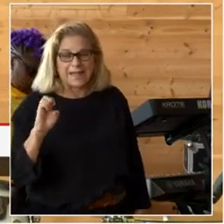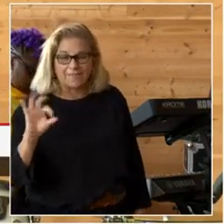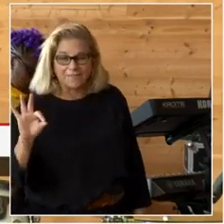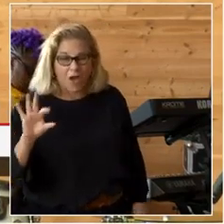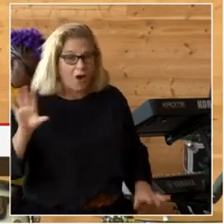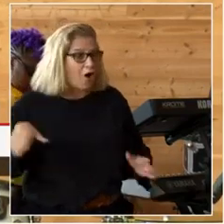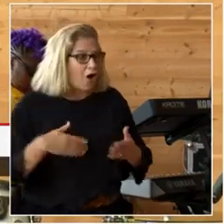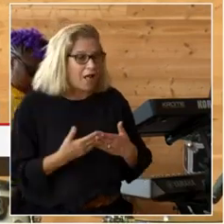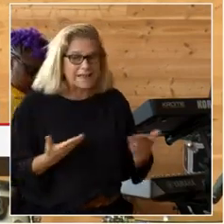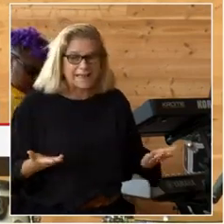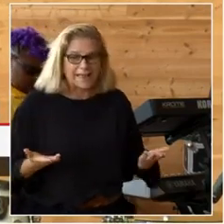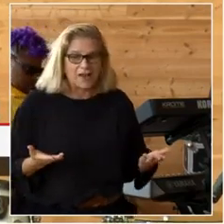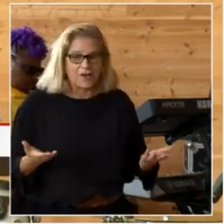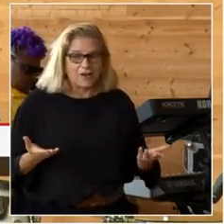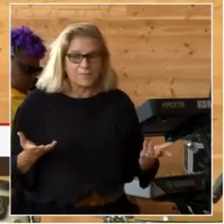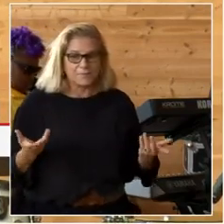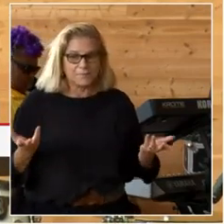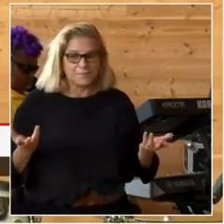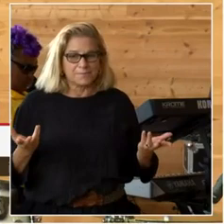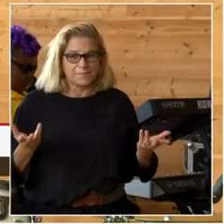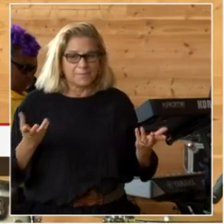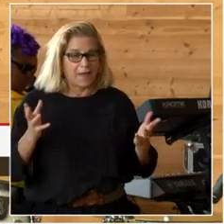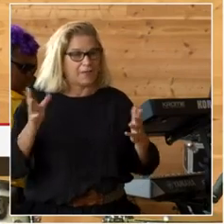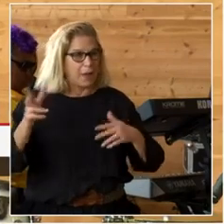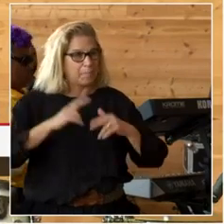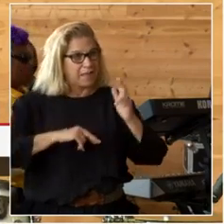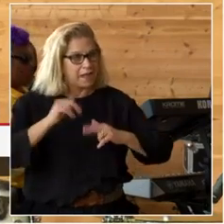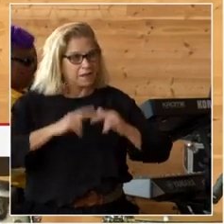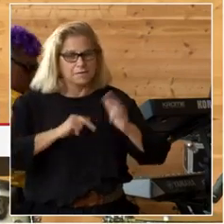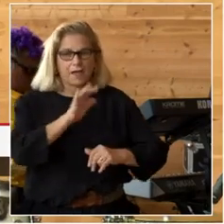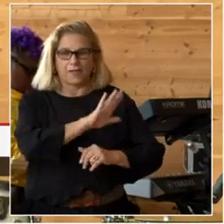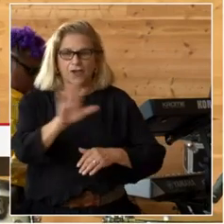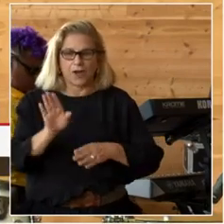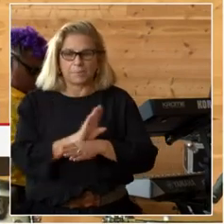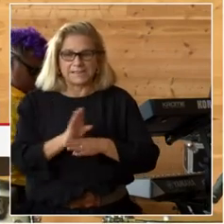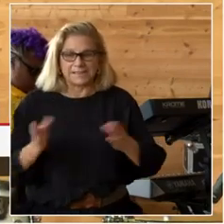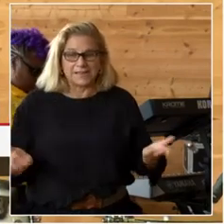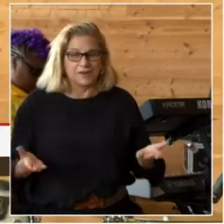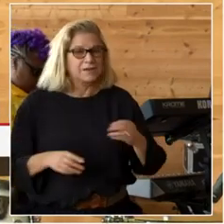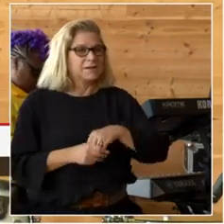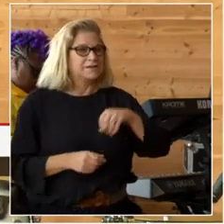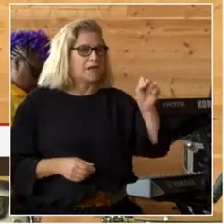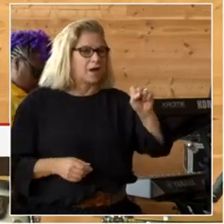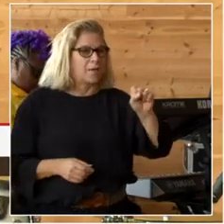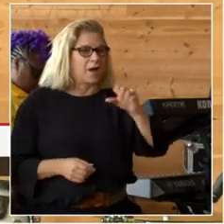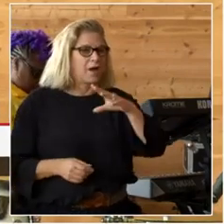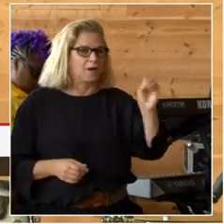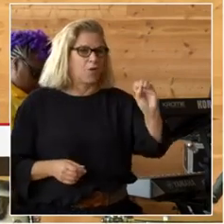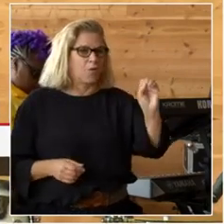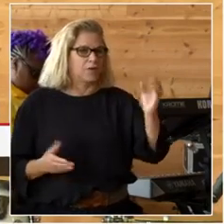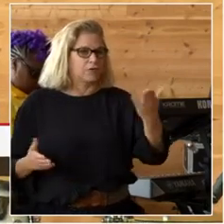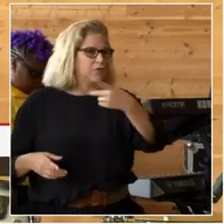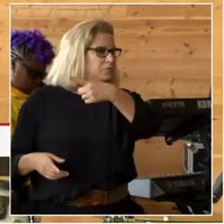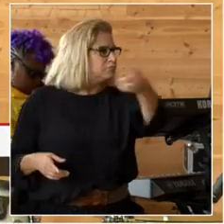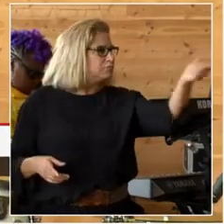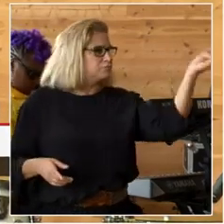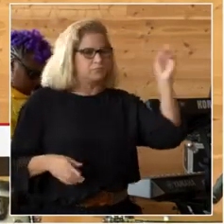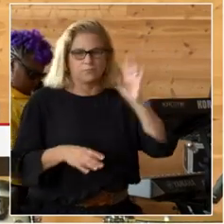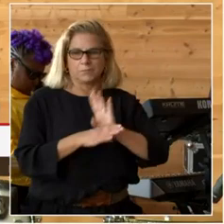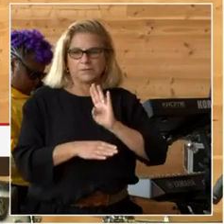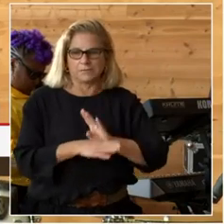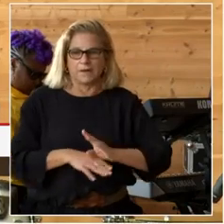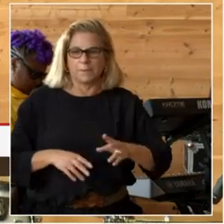Sycamore and Oak. So we're very proud of that. We also are very proud, and